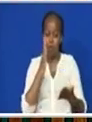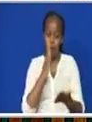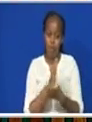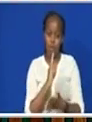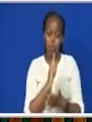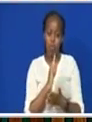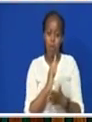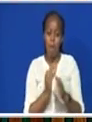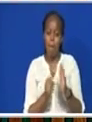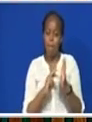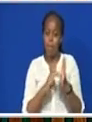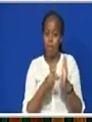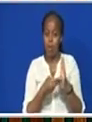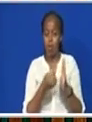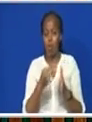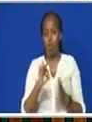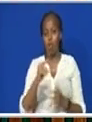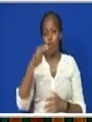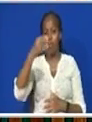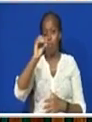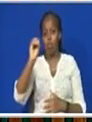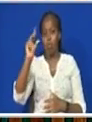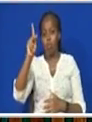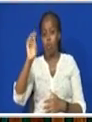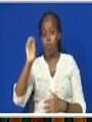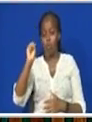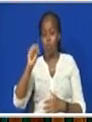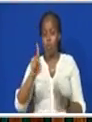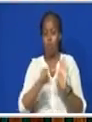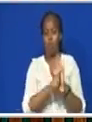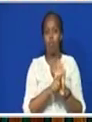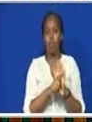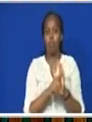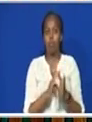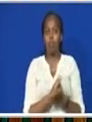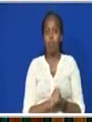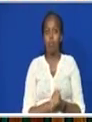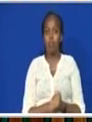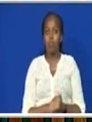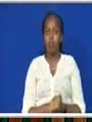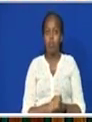statement about Hooke's law, the way it is stated.